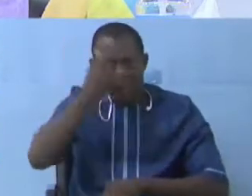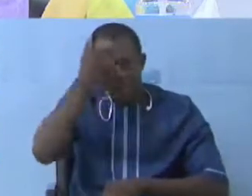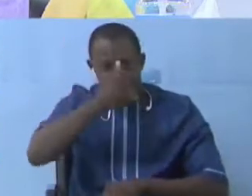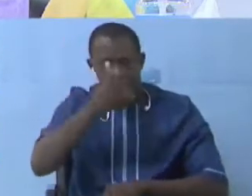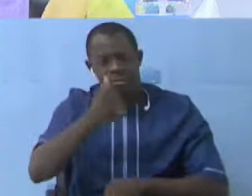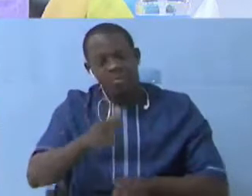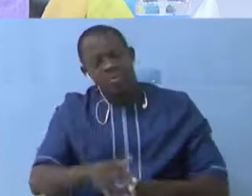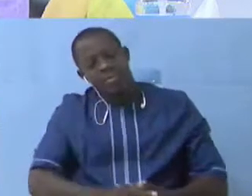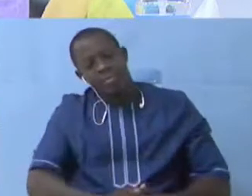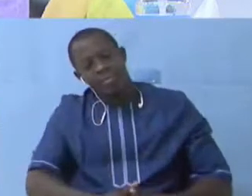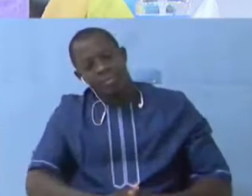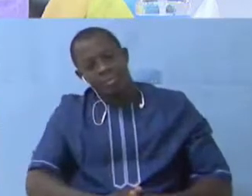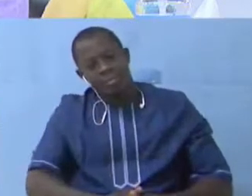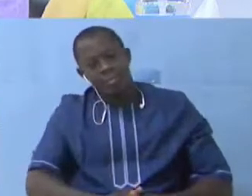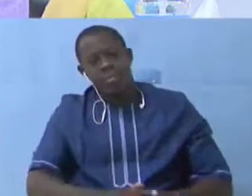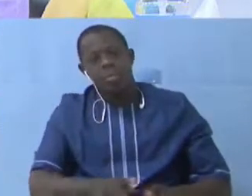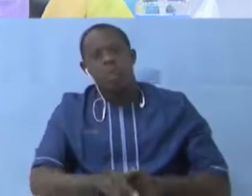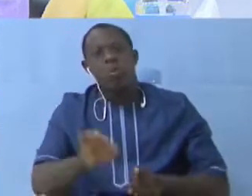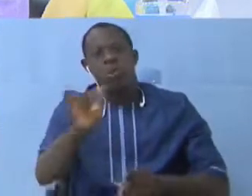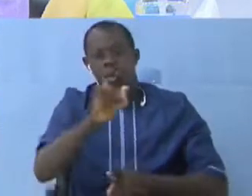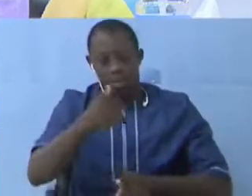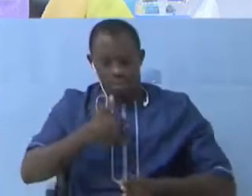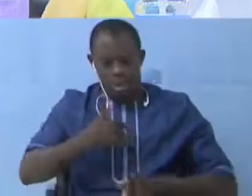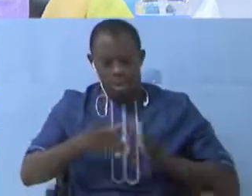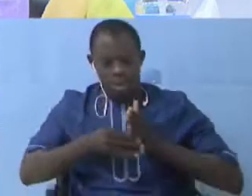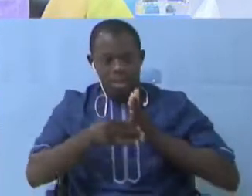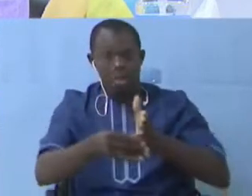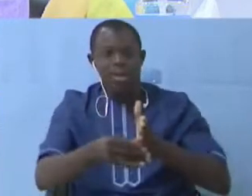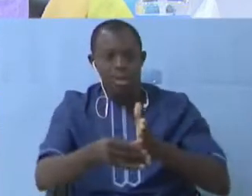Sénégal which I headed.